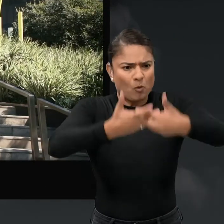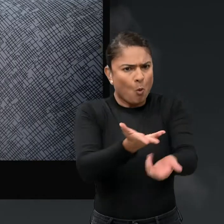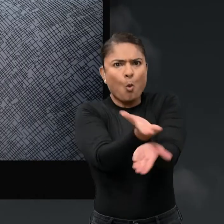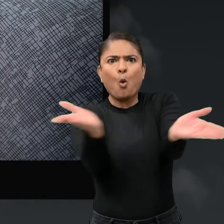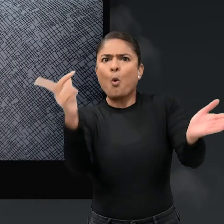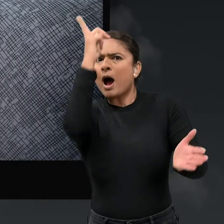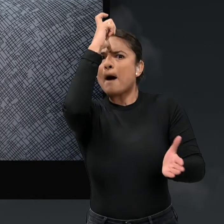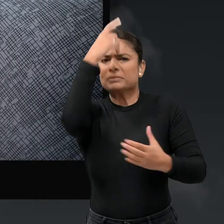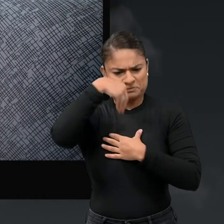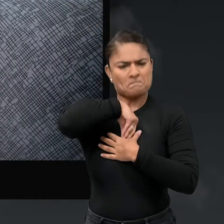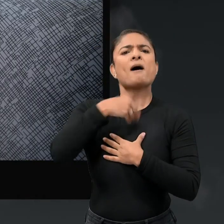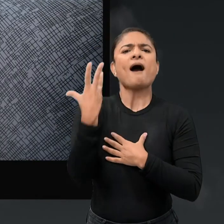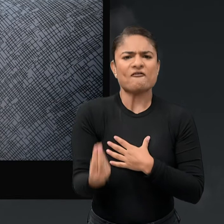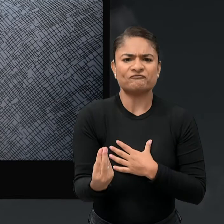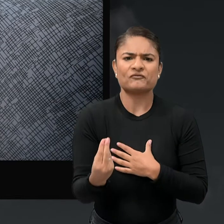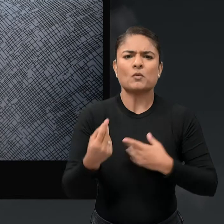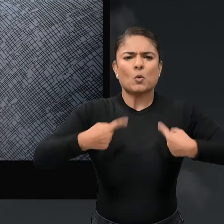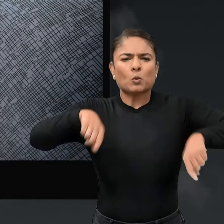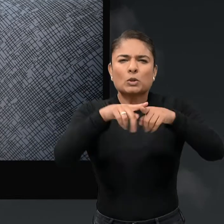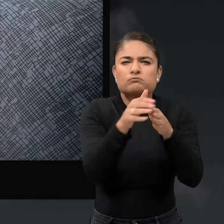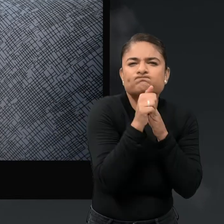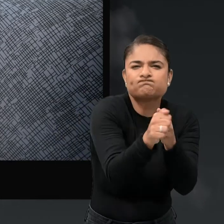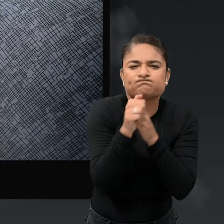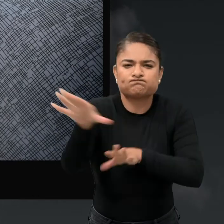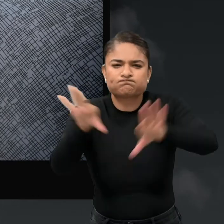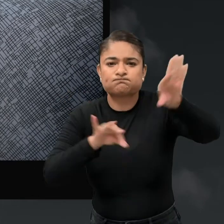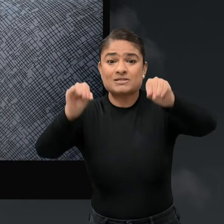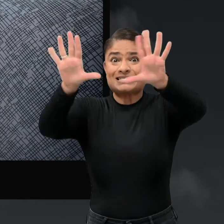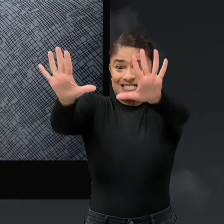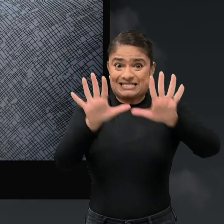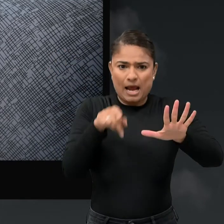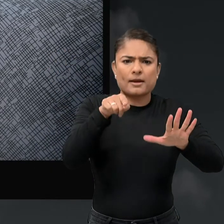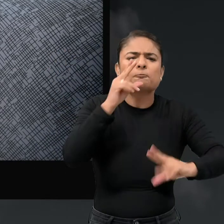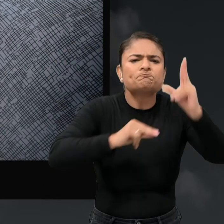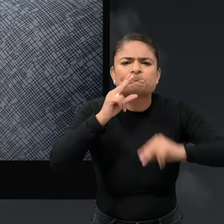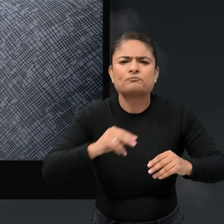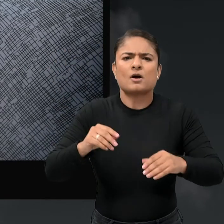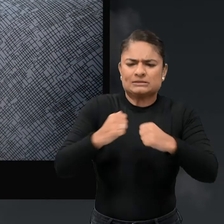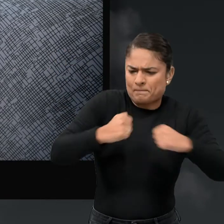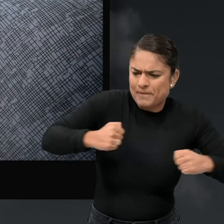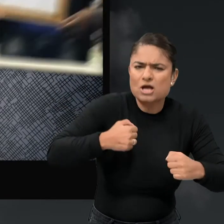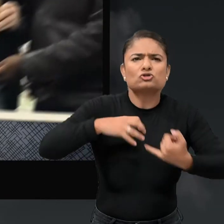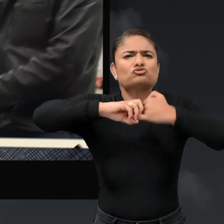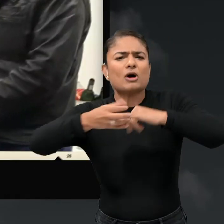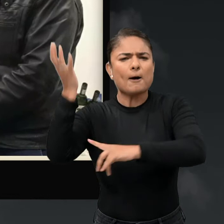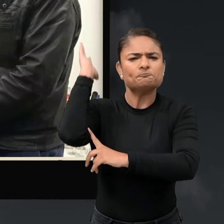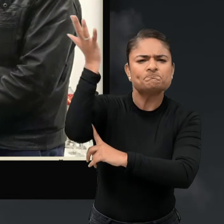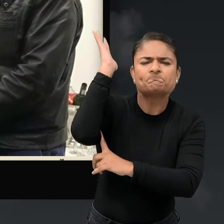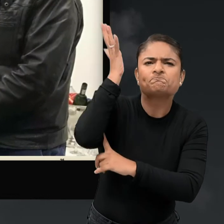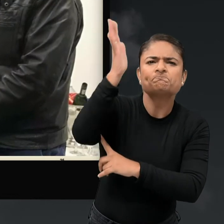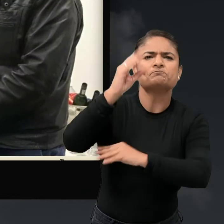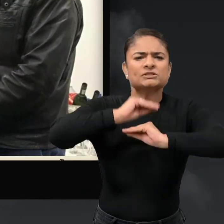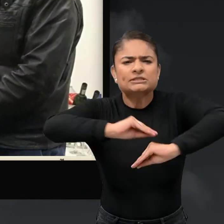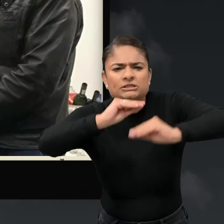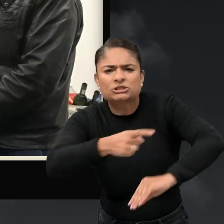So we take 10, and then we take 50 learners with albinism, and we bring them in one space,